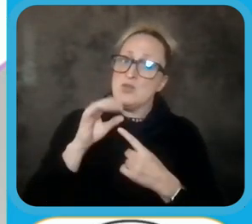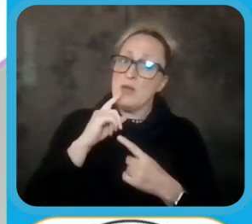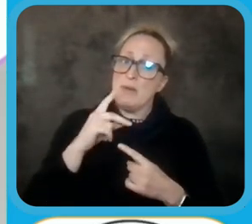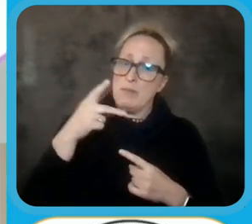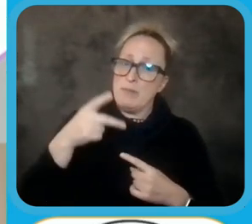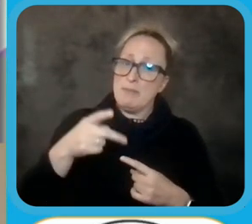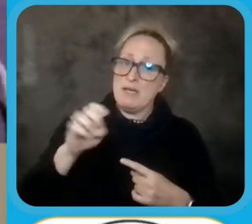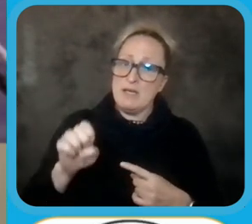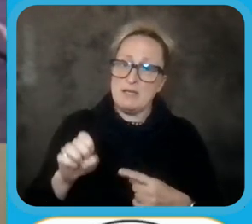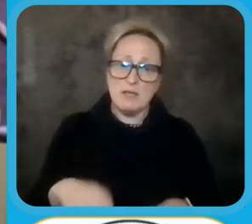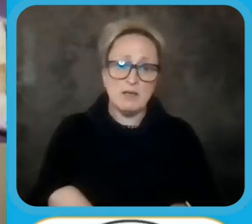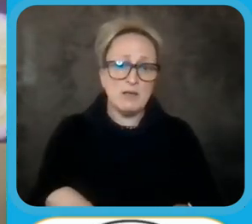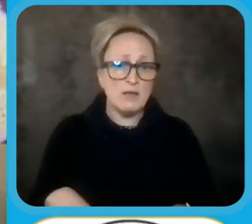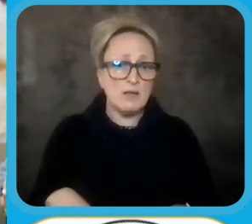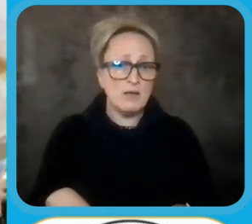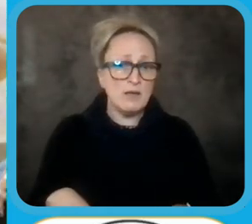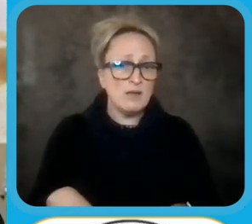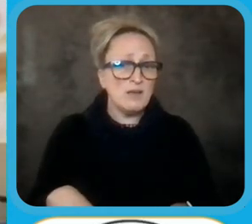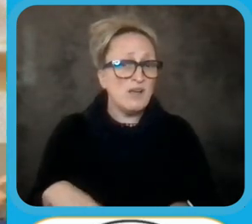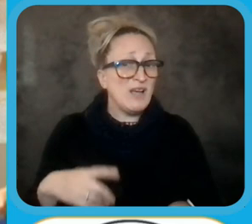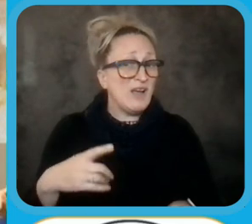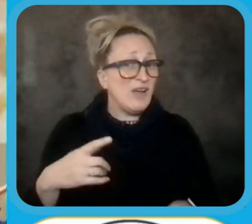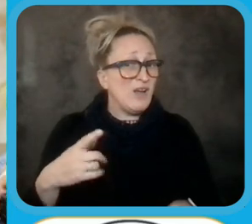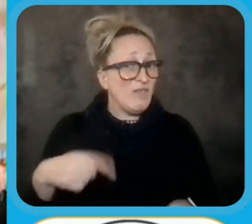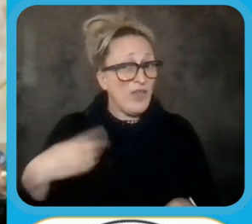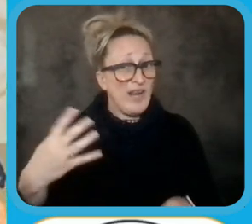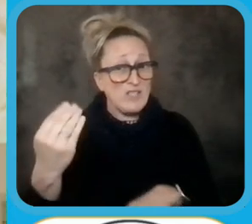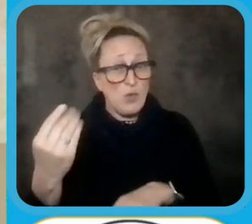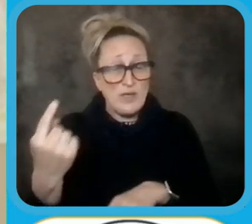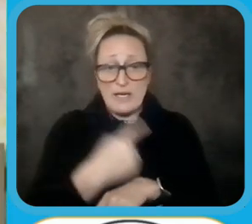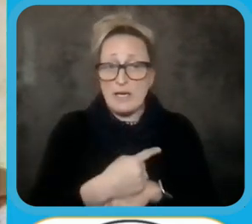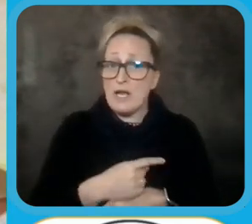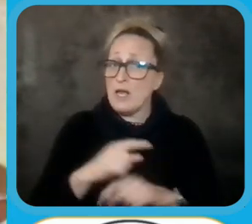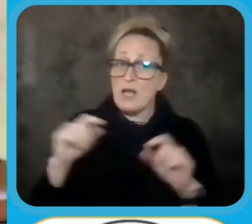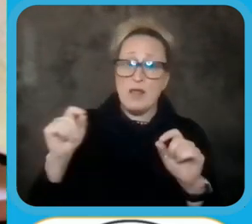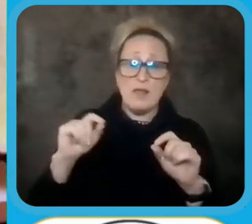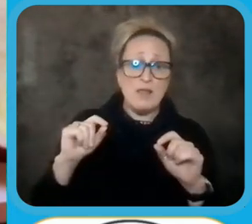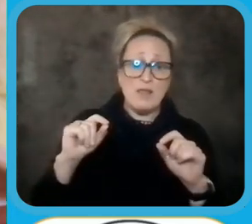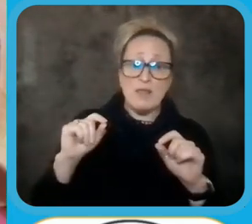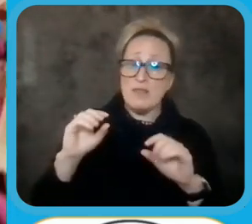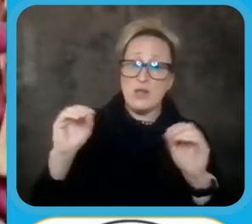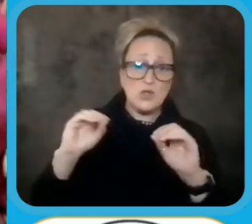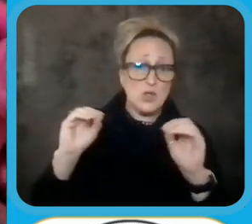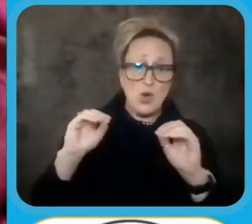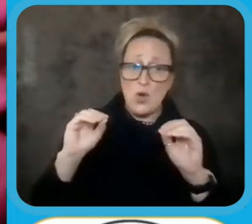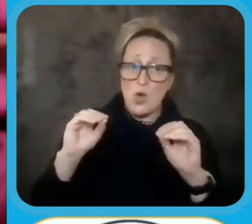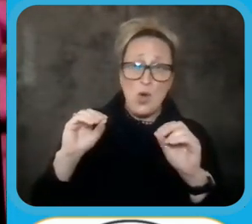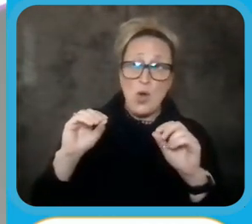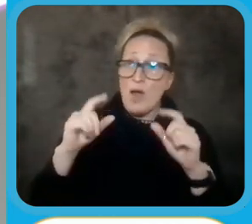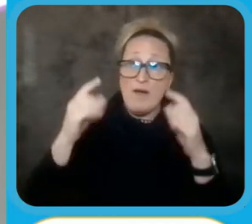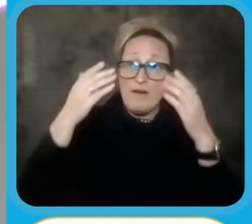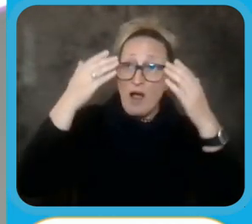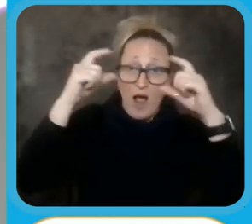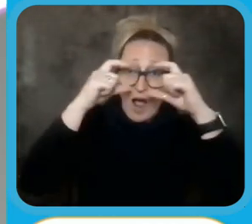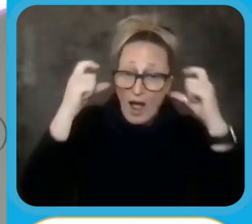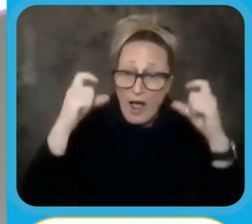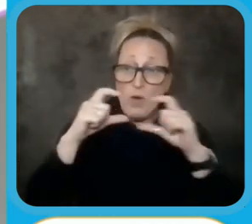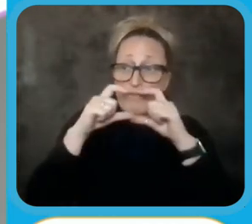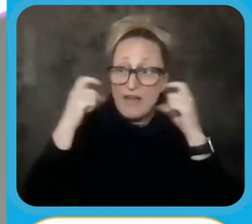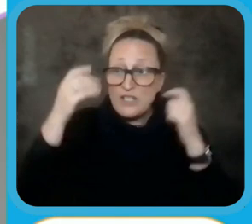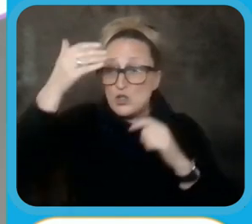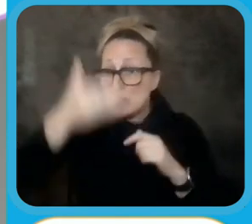PPE. For the next 14 days. There are no eye protection. There is no face protection or face